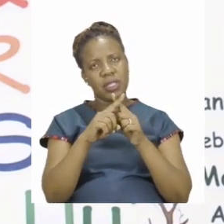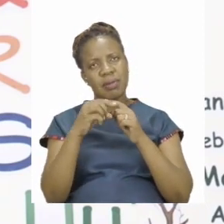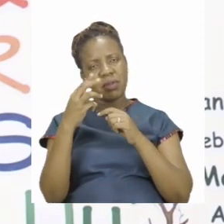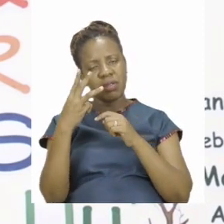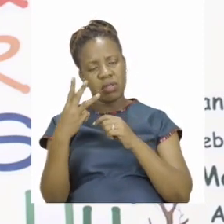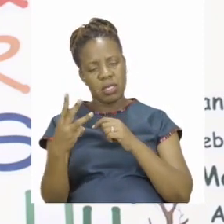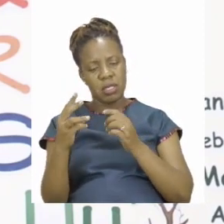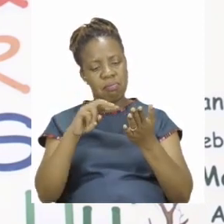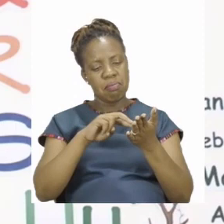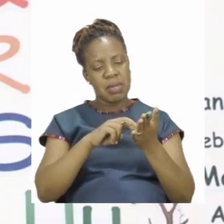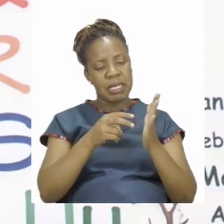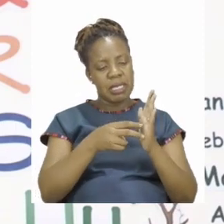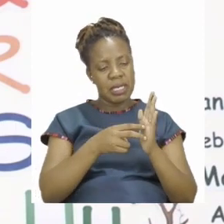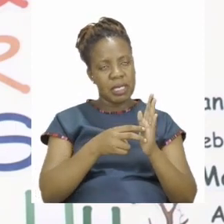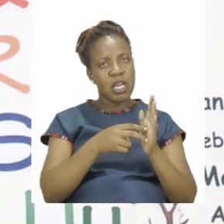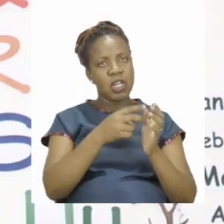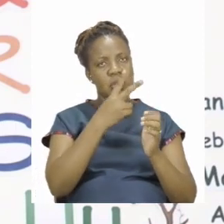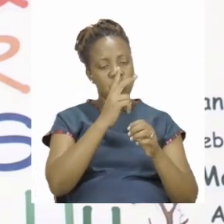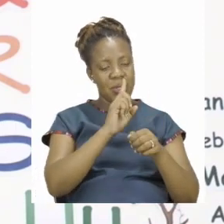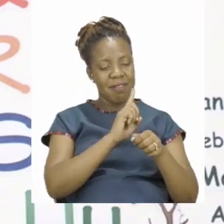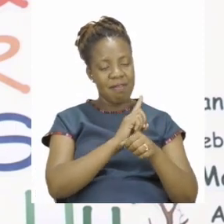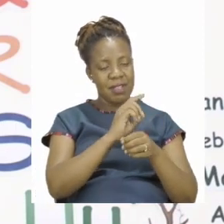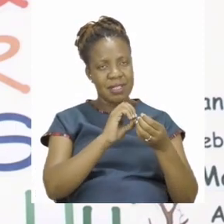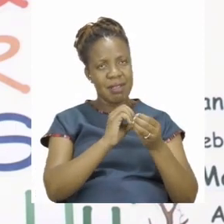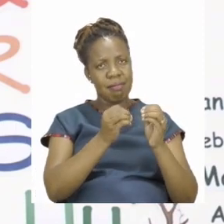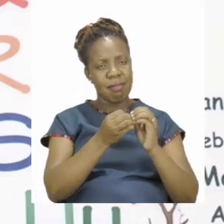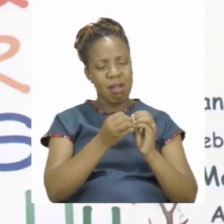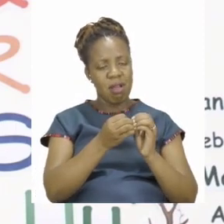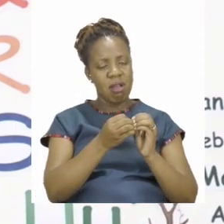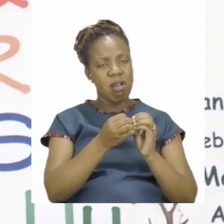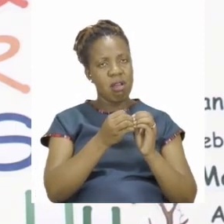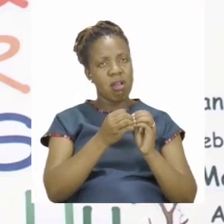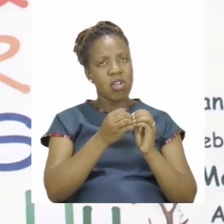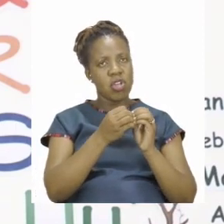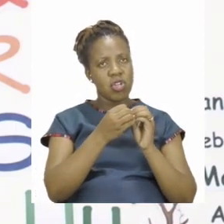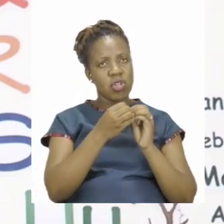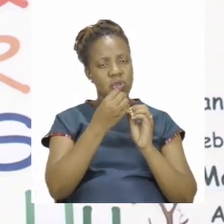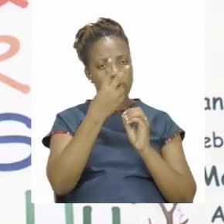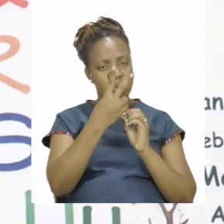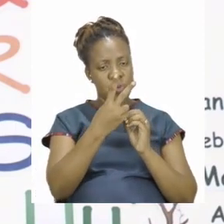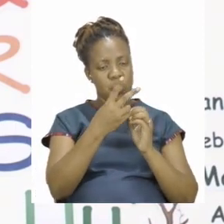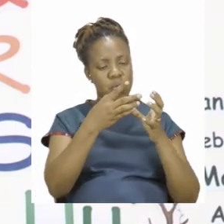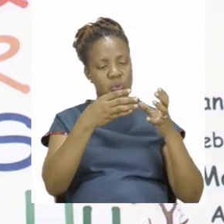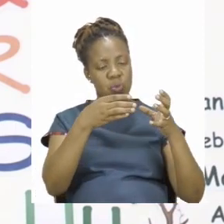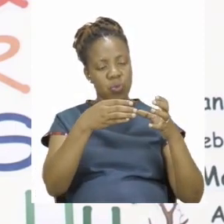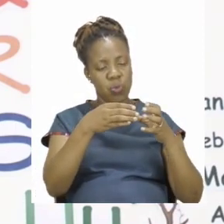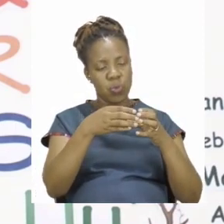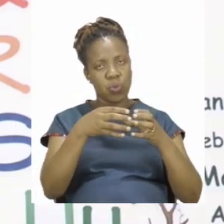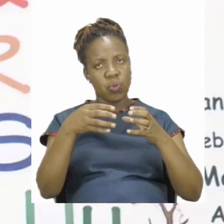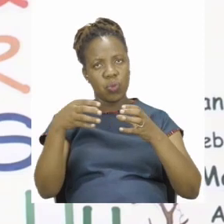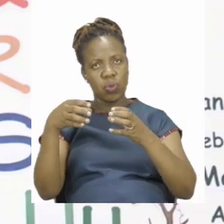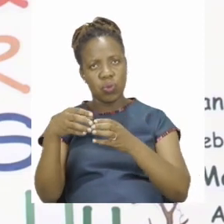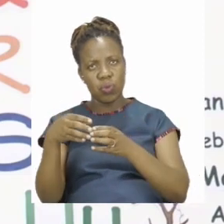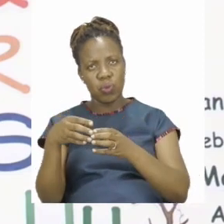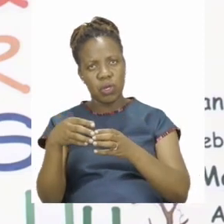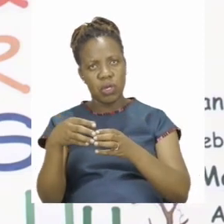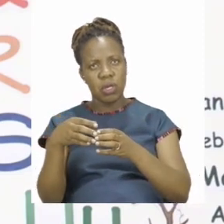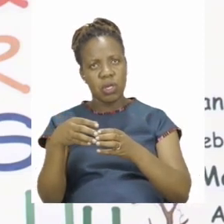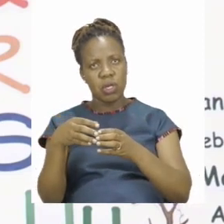our multiplication sign or our times sign to say that these are 2 groups